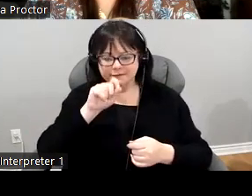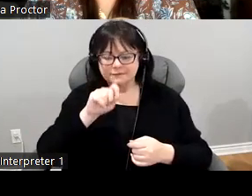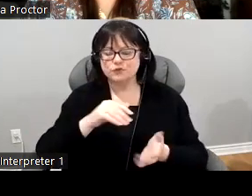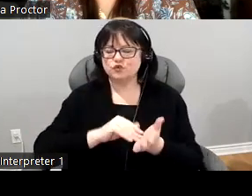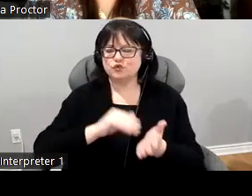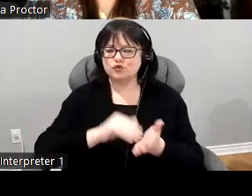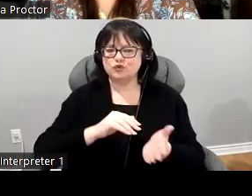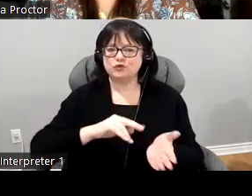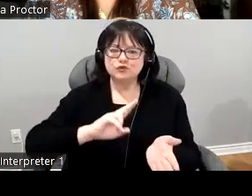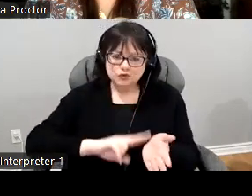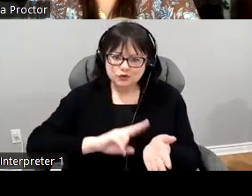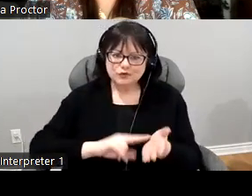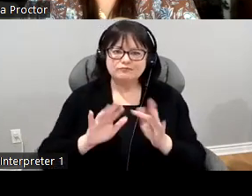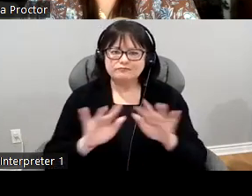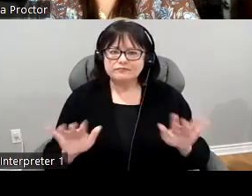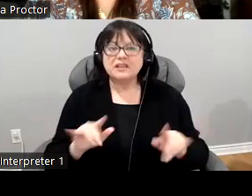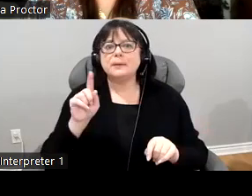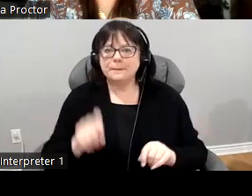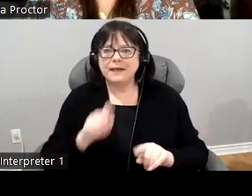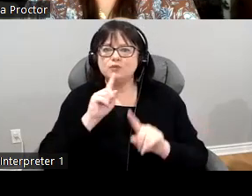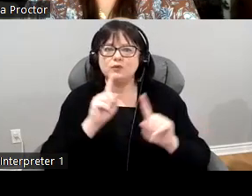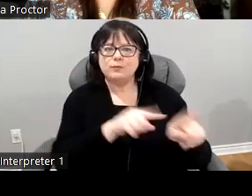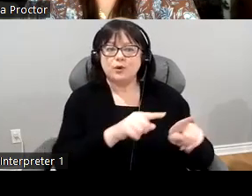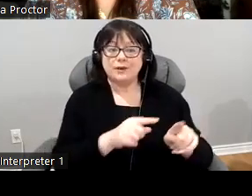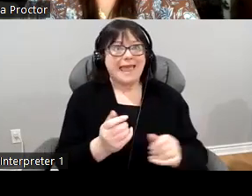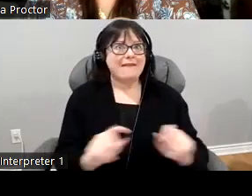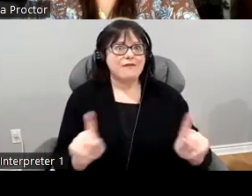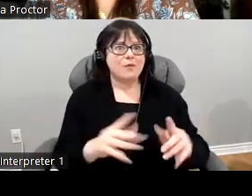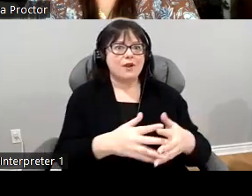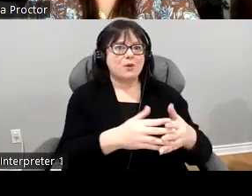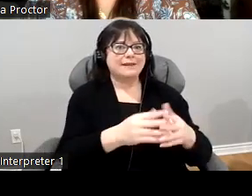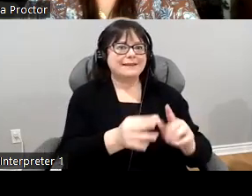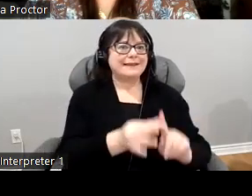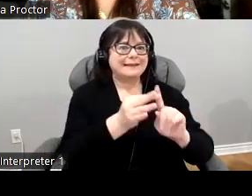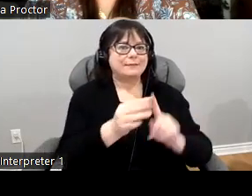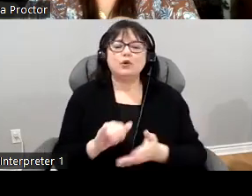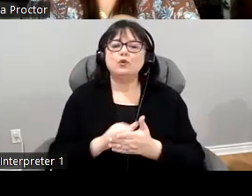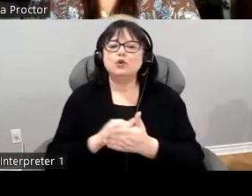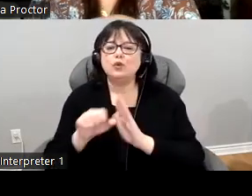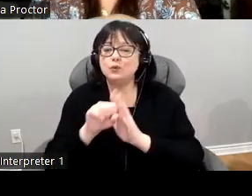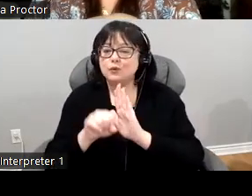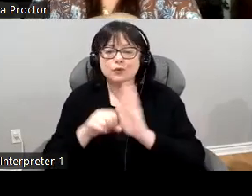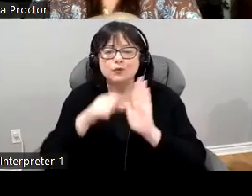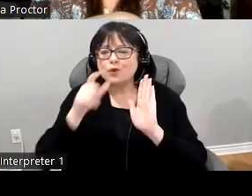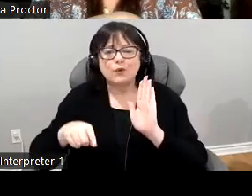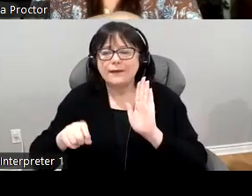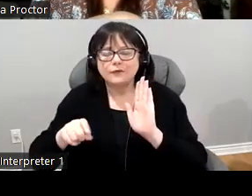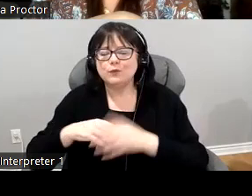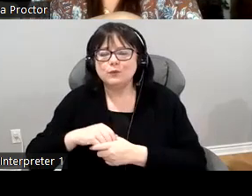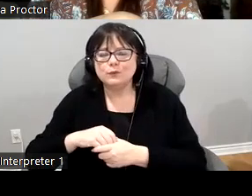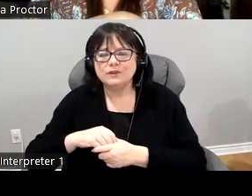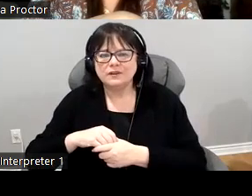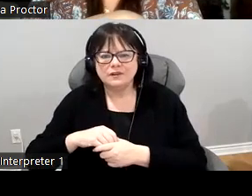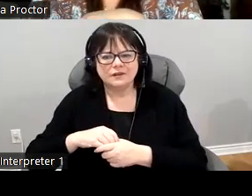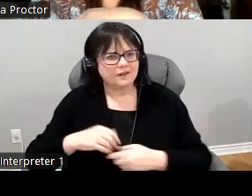providers in all but New York State. We're not excited about having mandatory reporting because